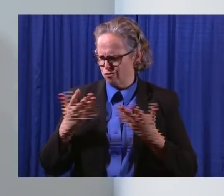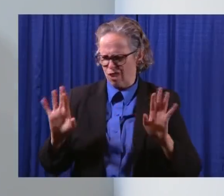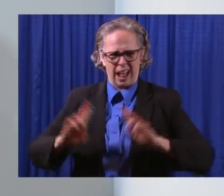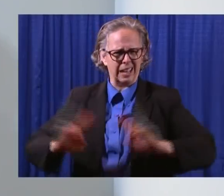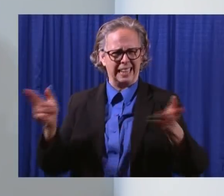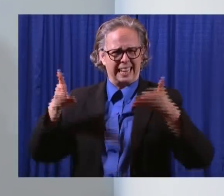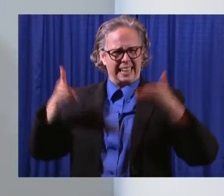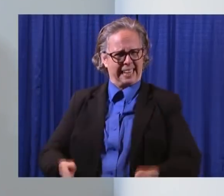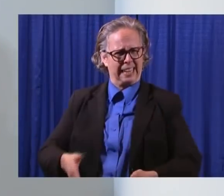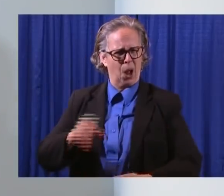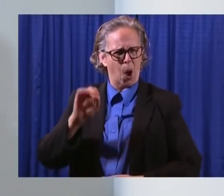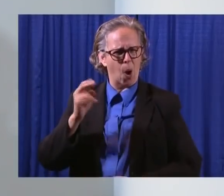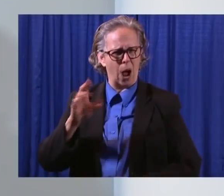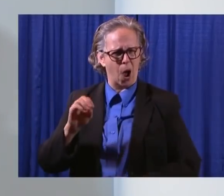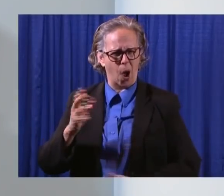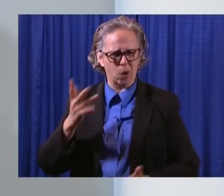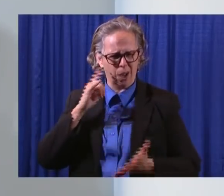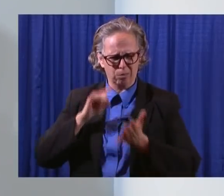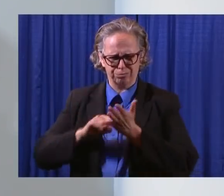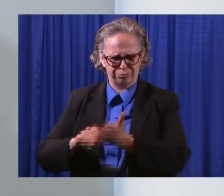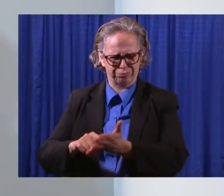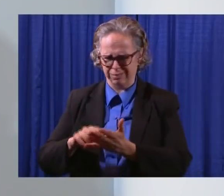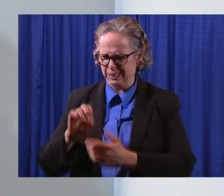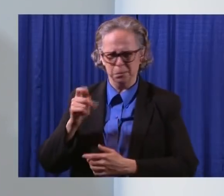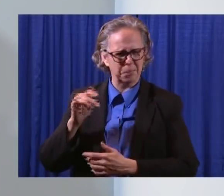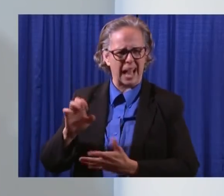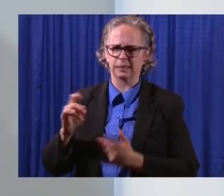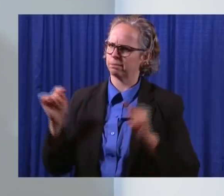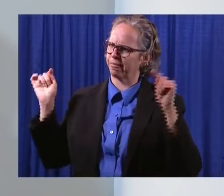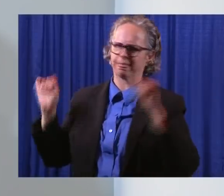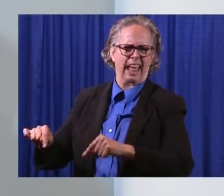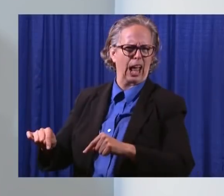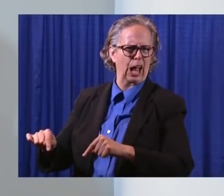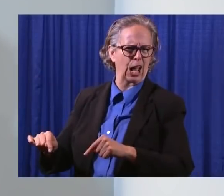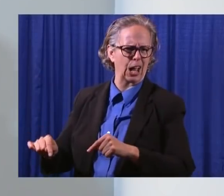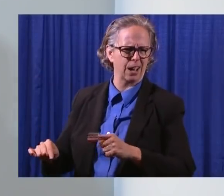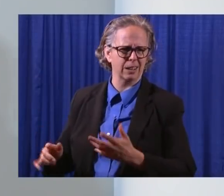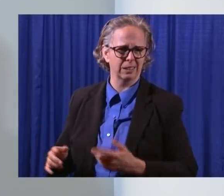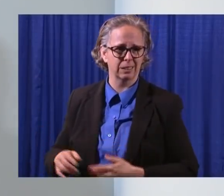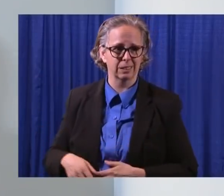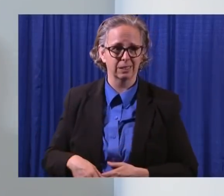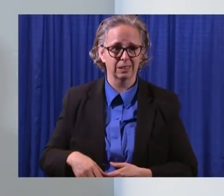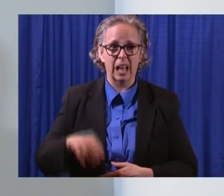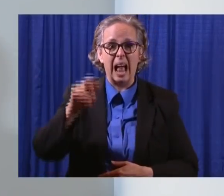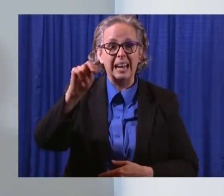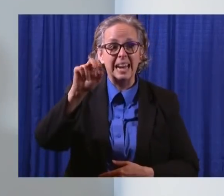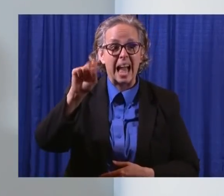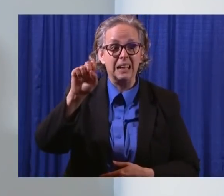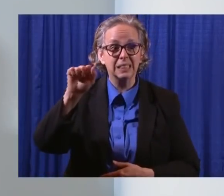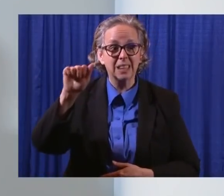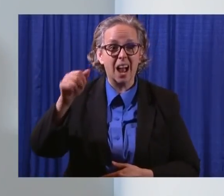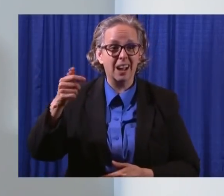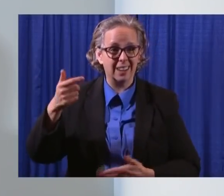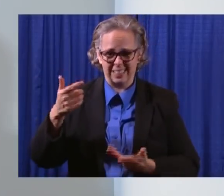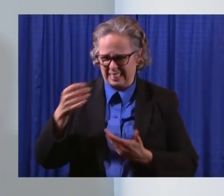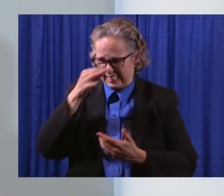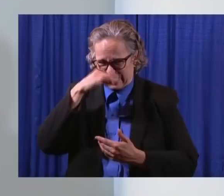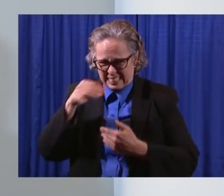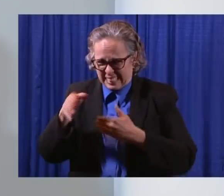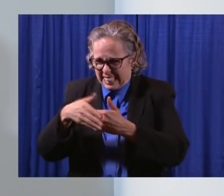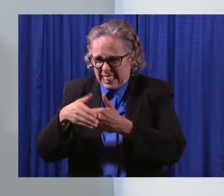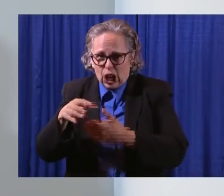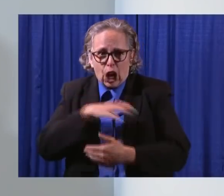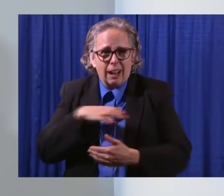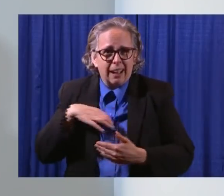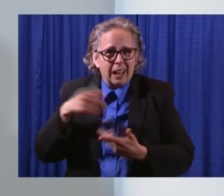lot of this research goes on. We have, NASA Glenn right up the road in Cleveland. There is every